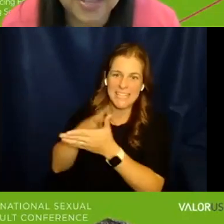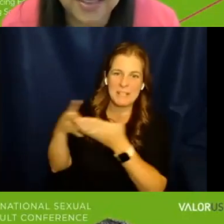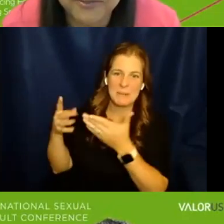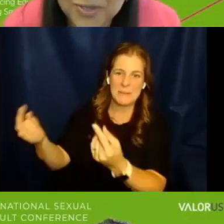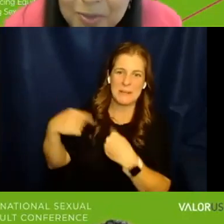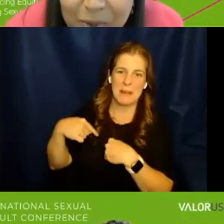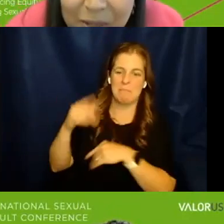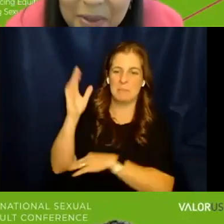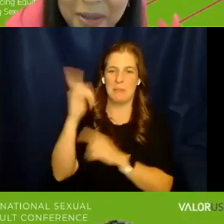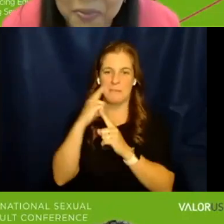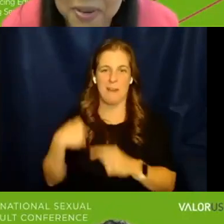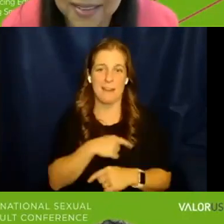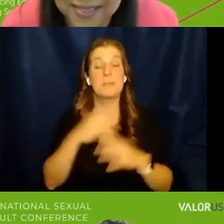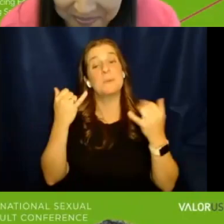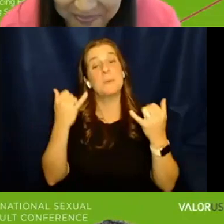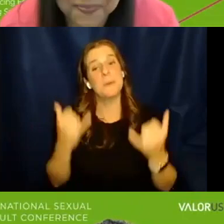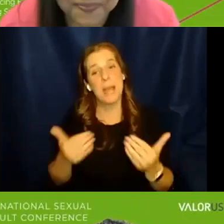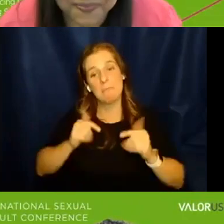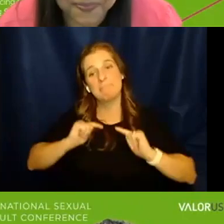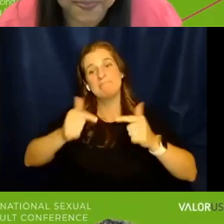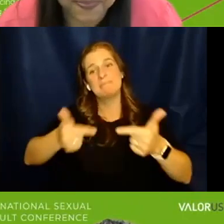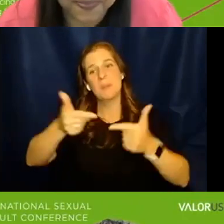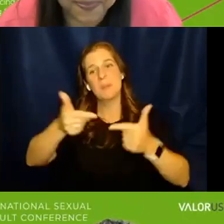would love to welcome Andrea.